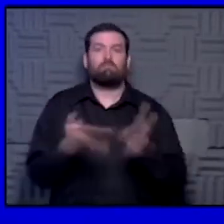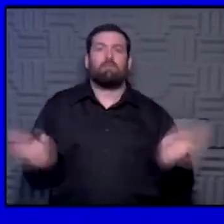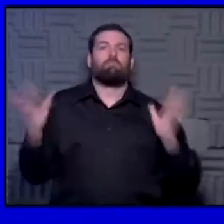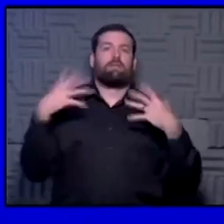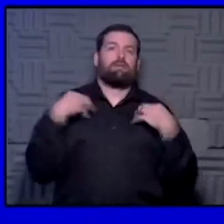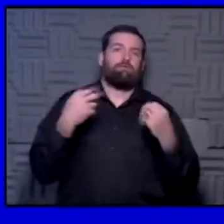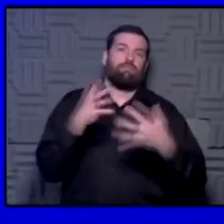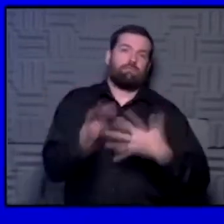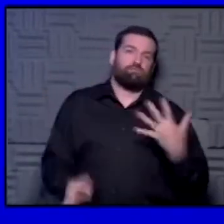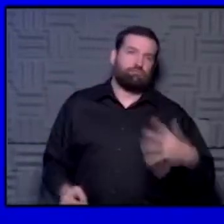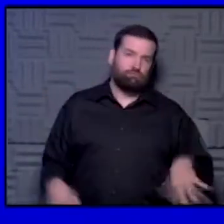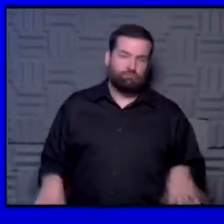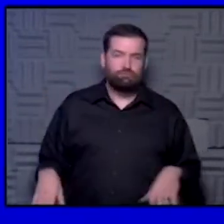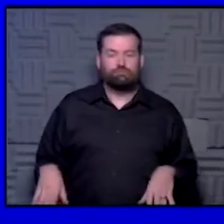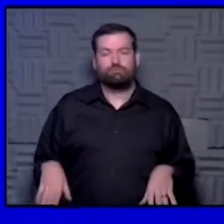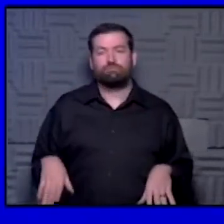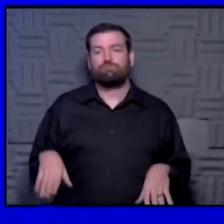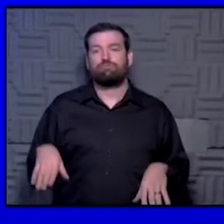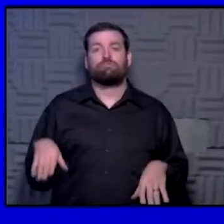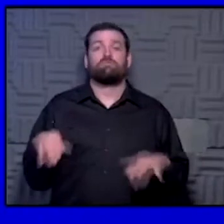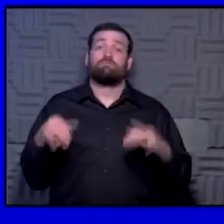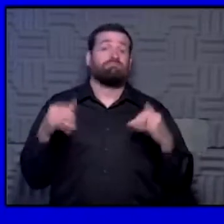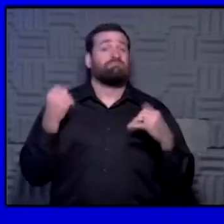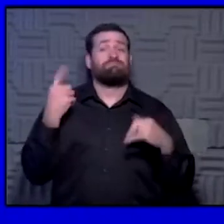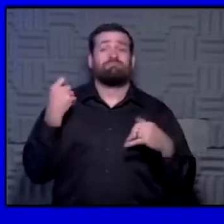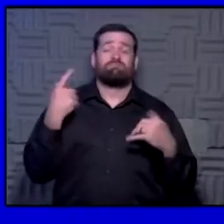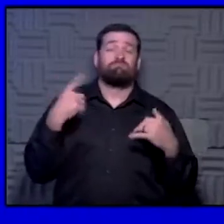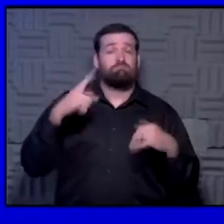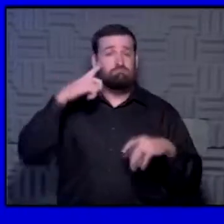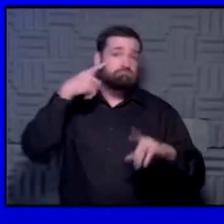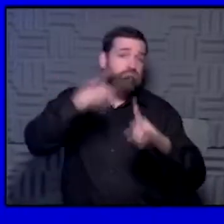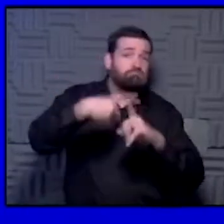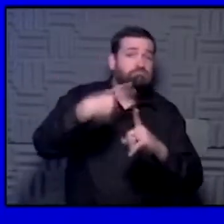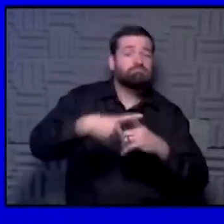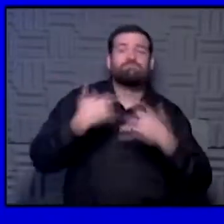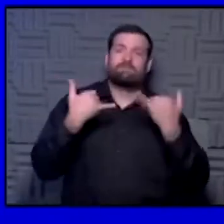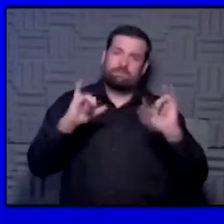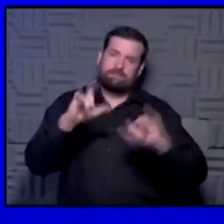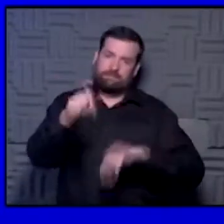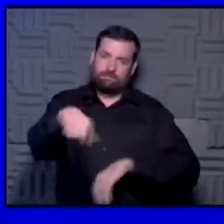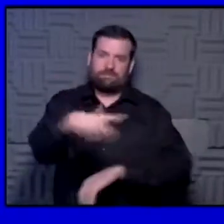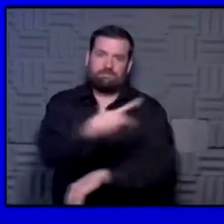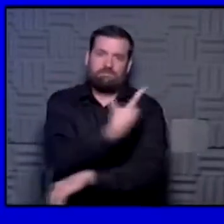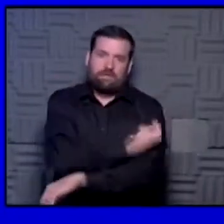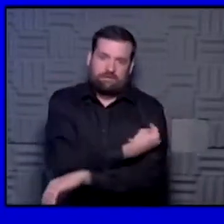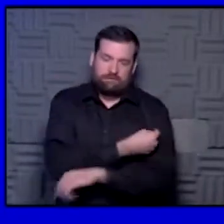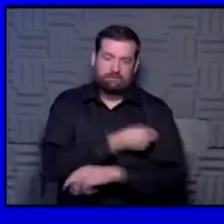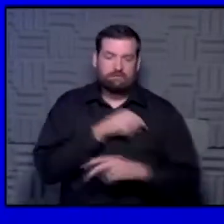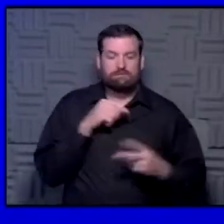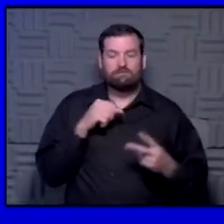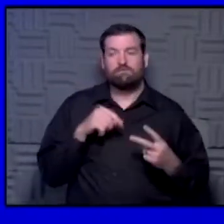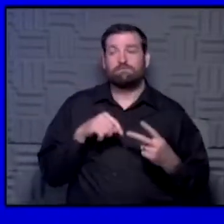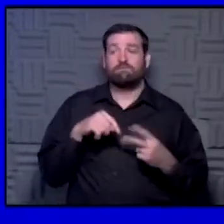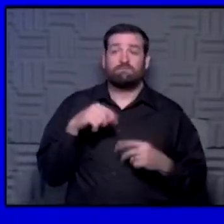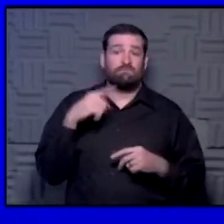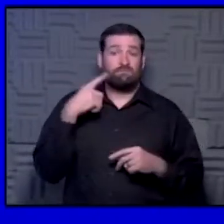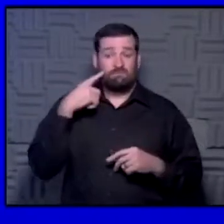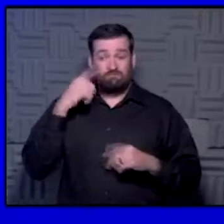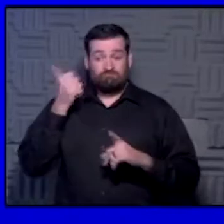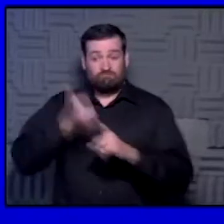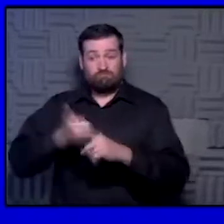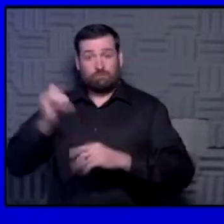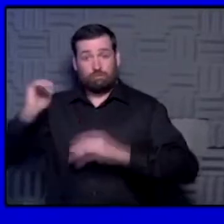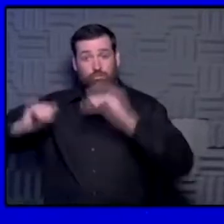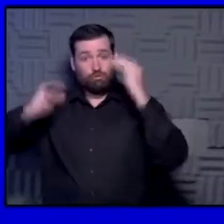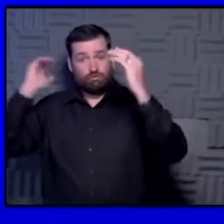are optimistic, but we still need to continue to get our vaccines. We need to get vaccines as adults. We